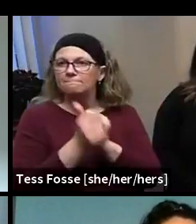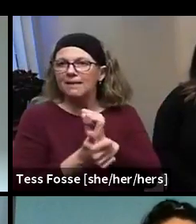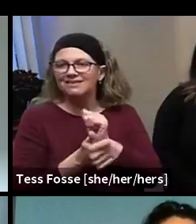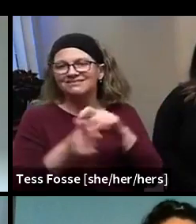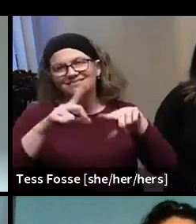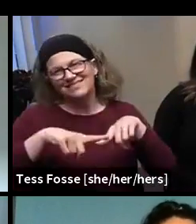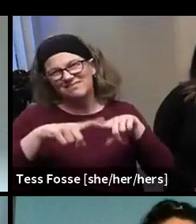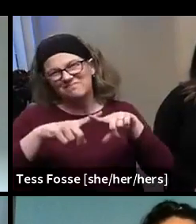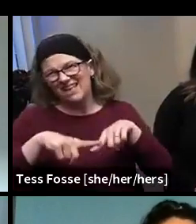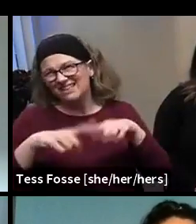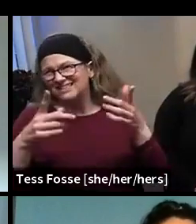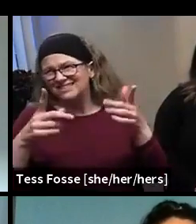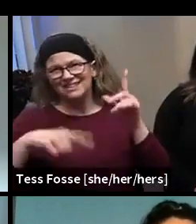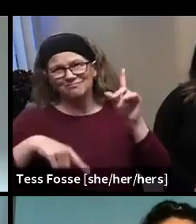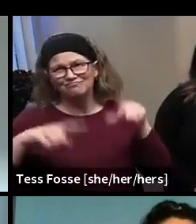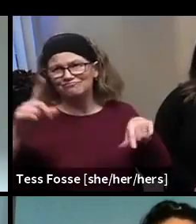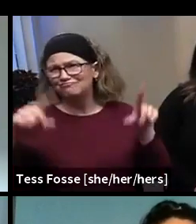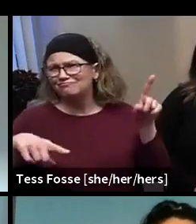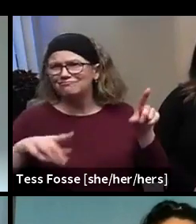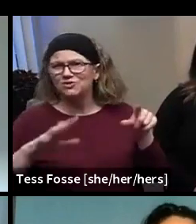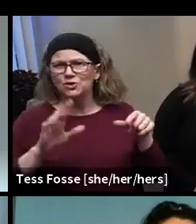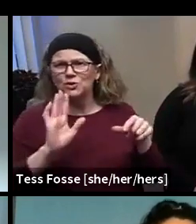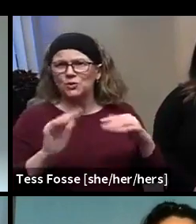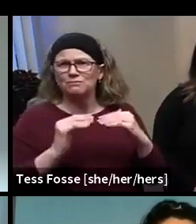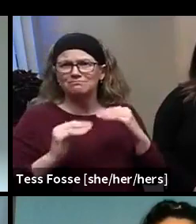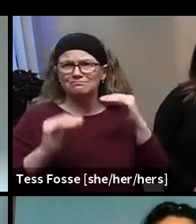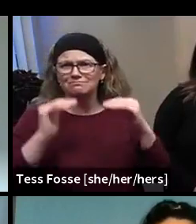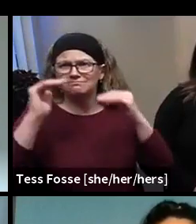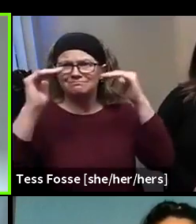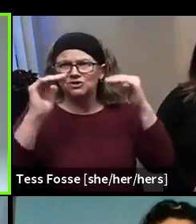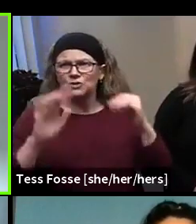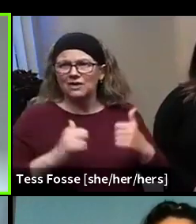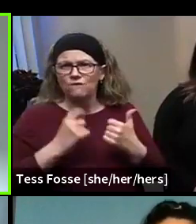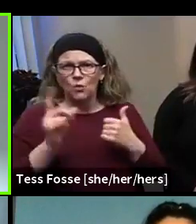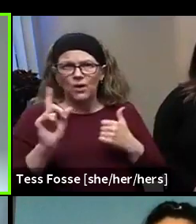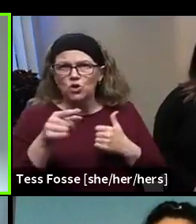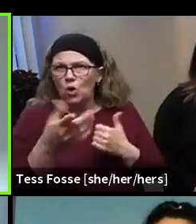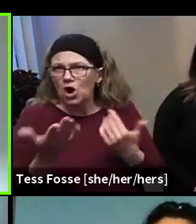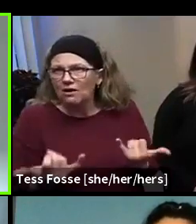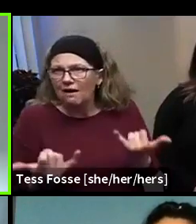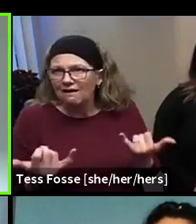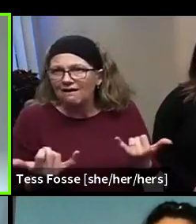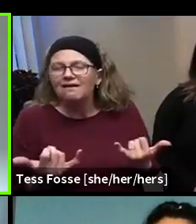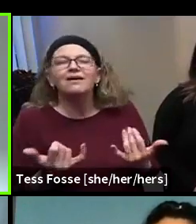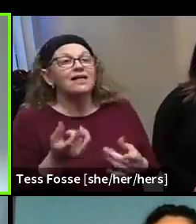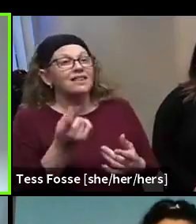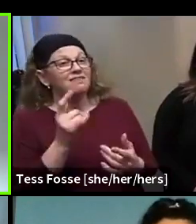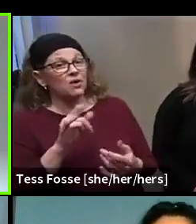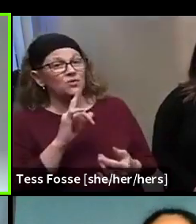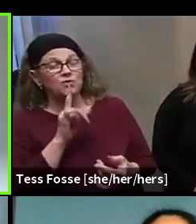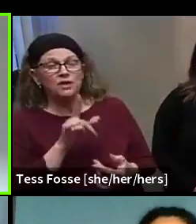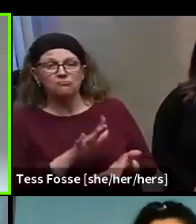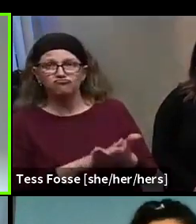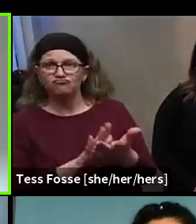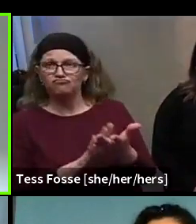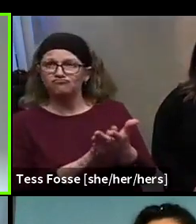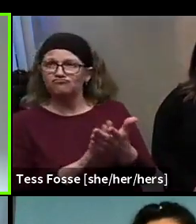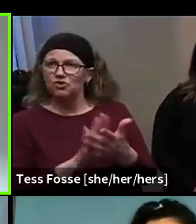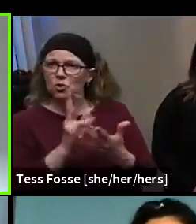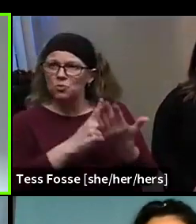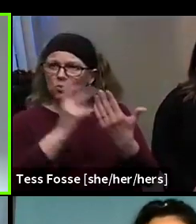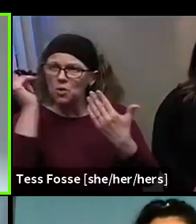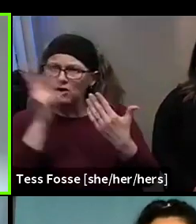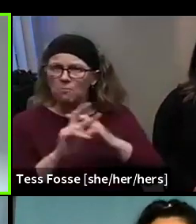depends on, where you're at. Well, and that speaks volumes to the program, definitely. So it